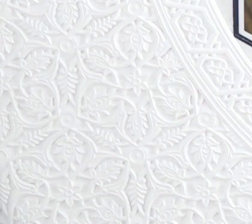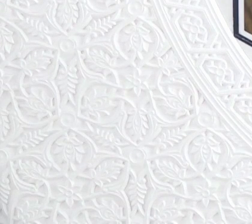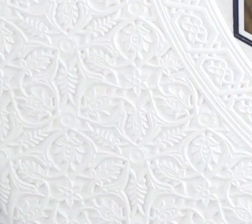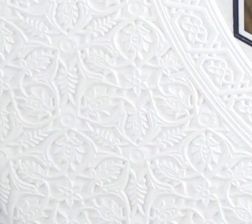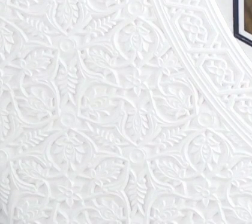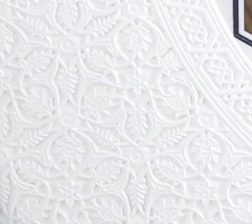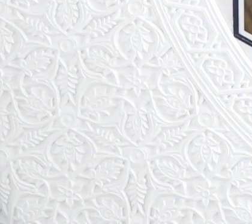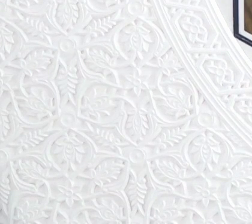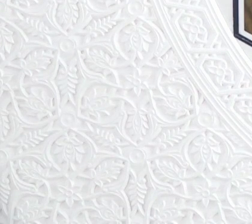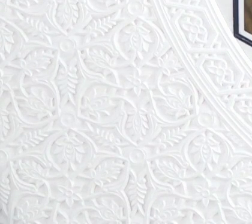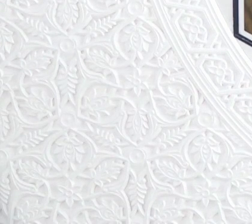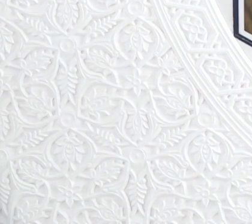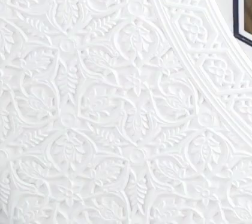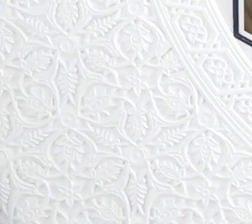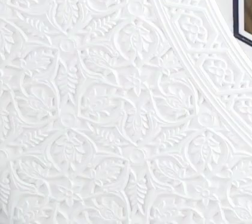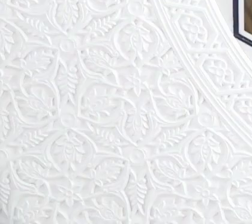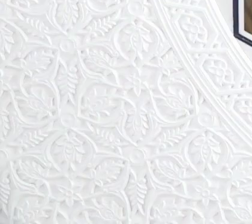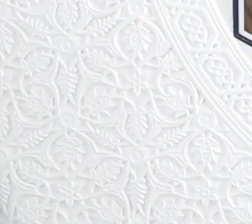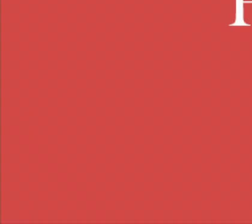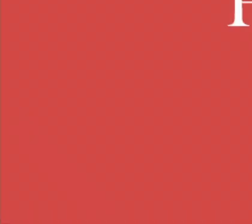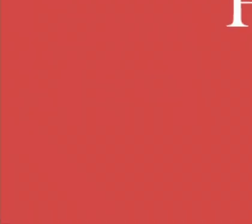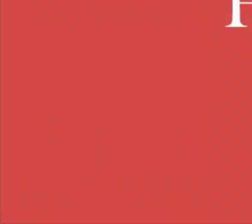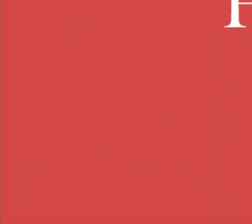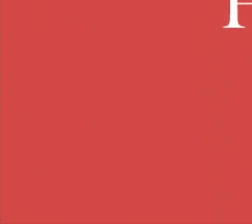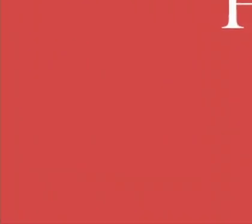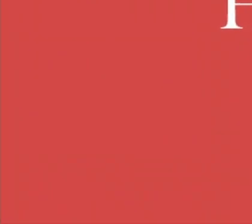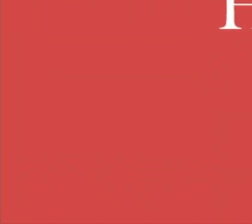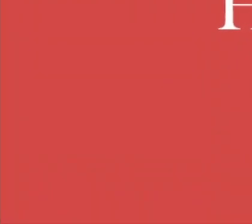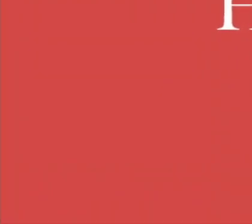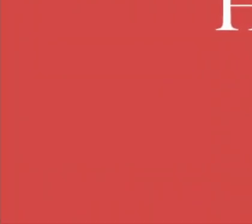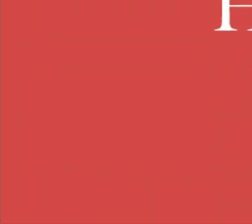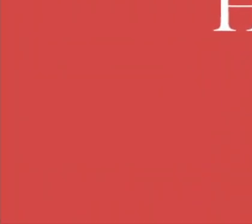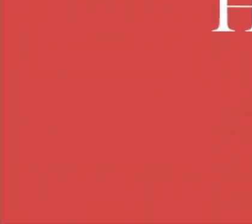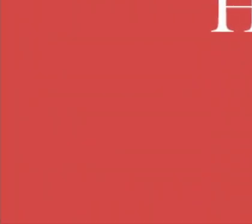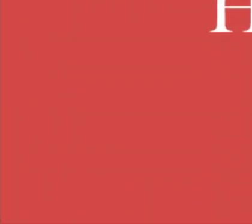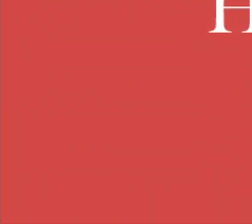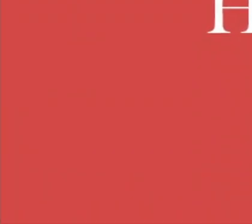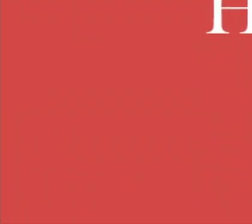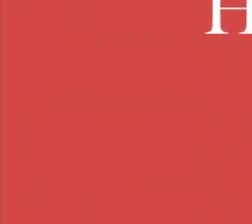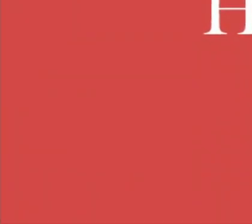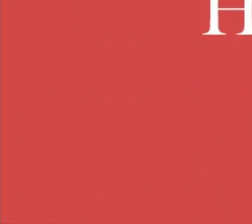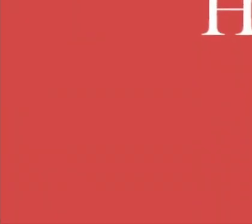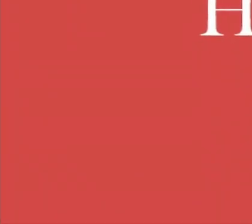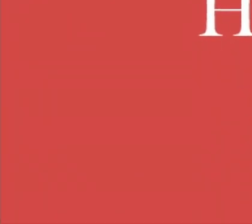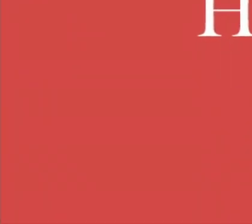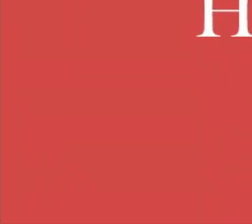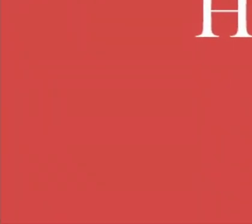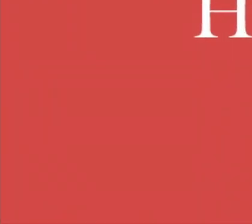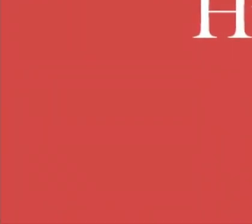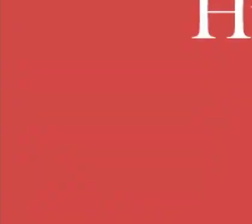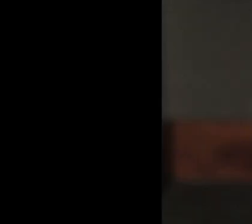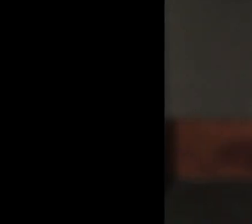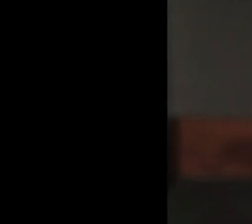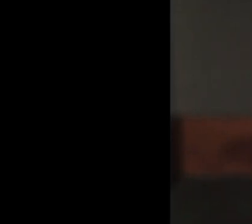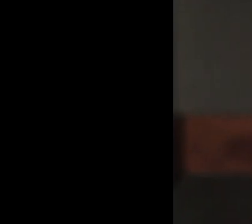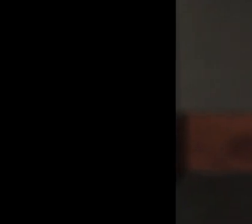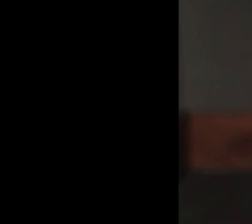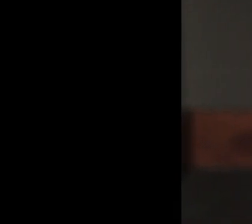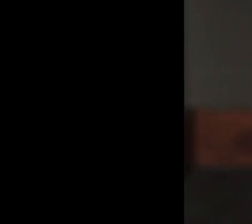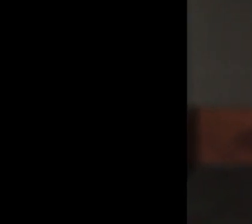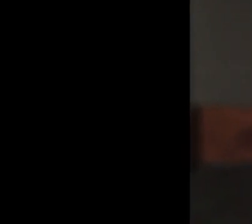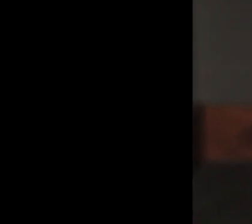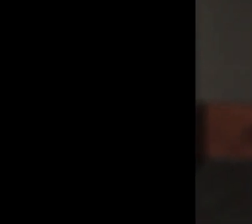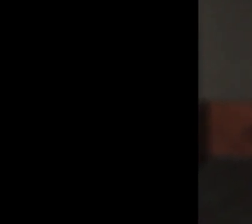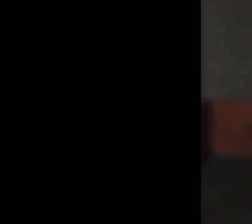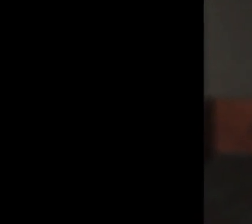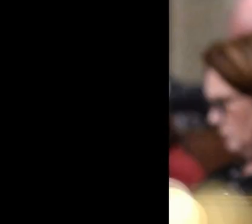distinct pleasure to welcome to the virtual stage the Minister of Families, Children and Social Development, Ahmed Hussen. Minister